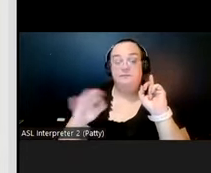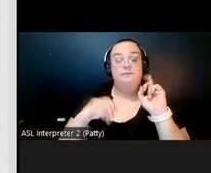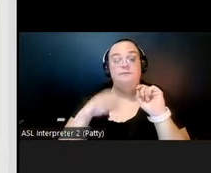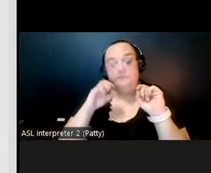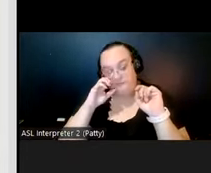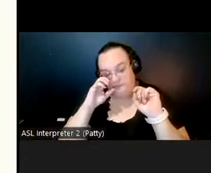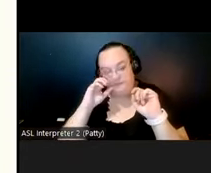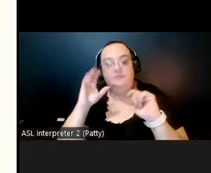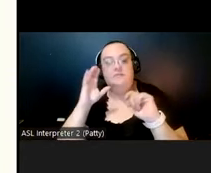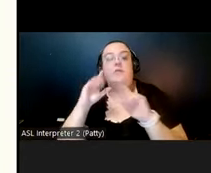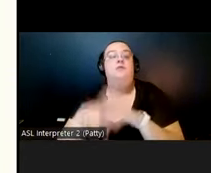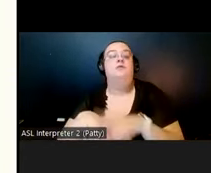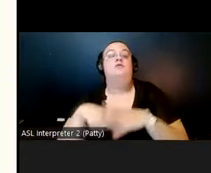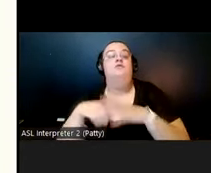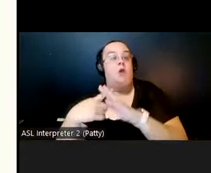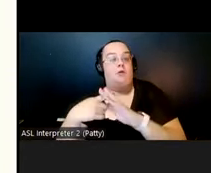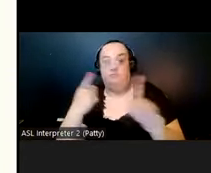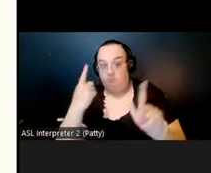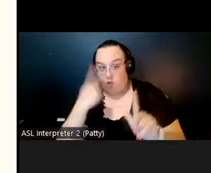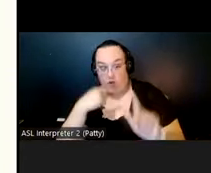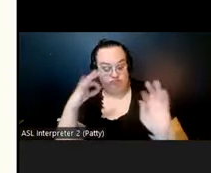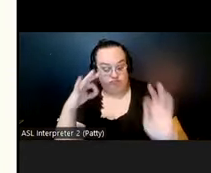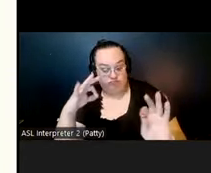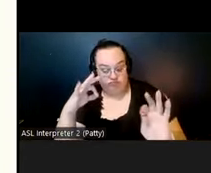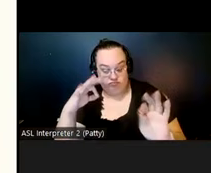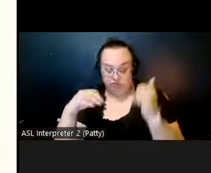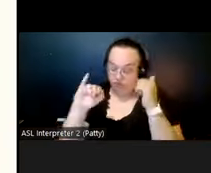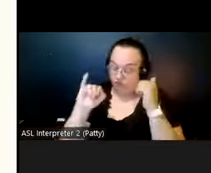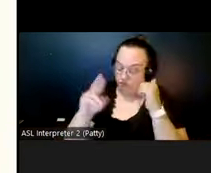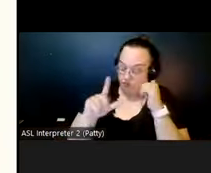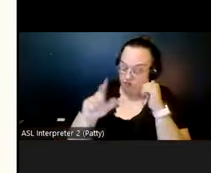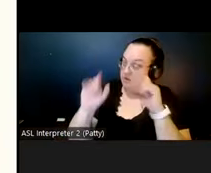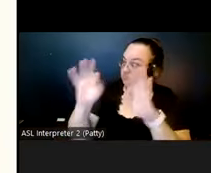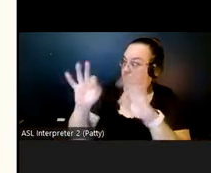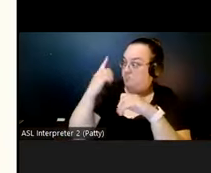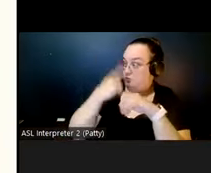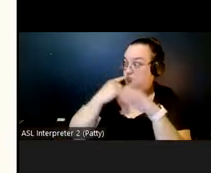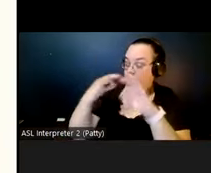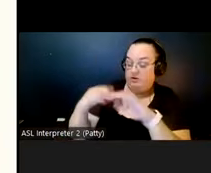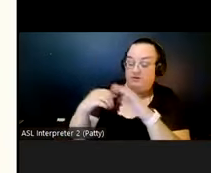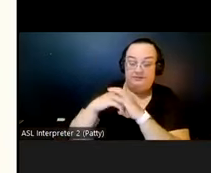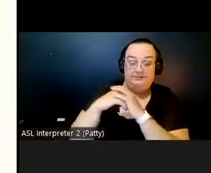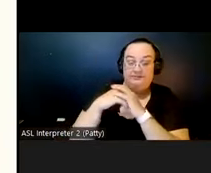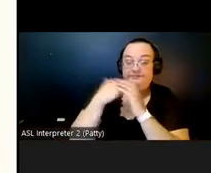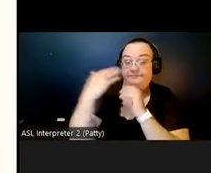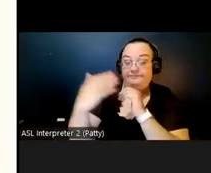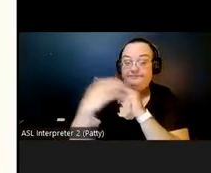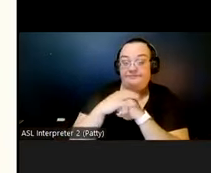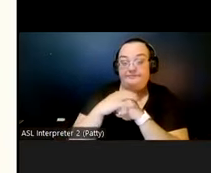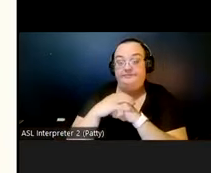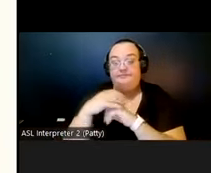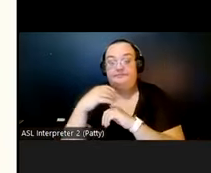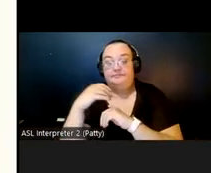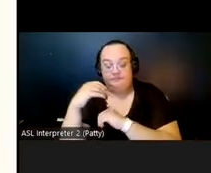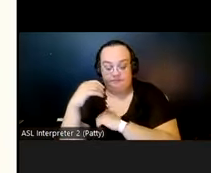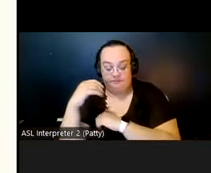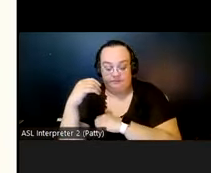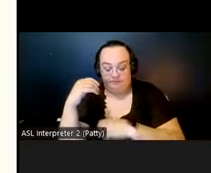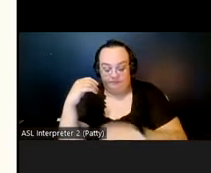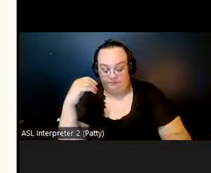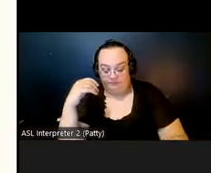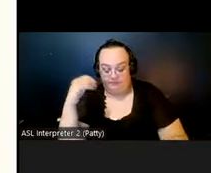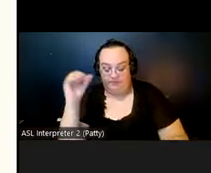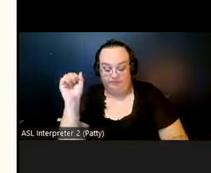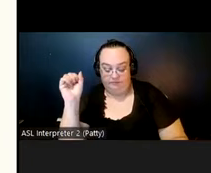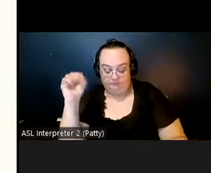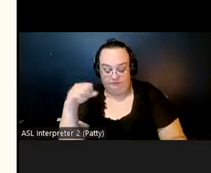from the beginning of the presentation. How's that looking? Oh, that's looking great. Great. Thank you. Very good. Thank you very much. So